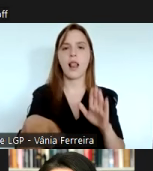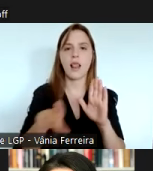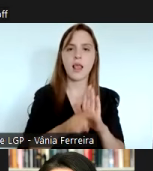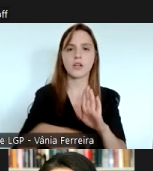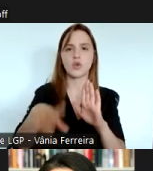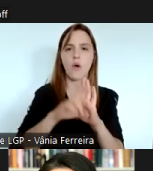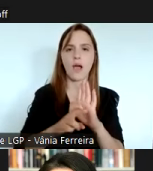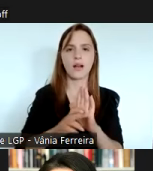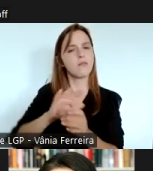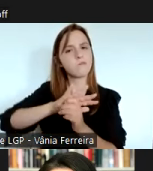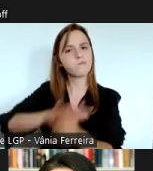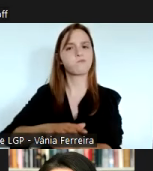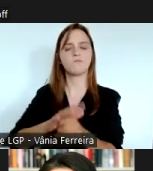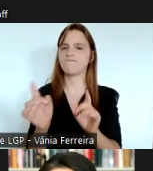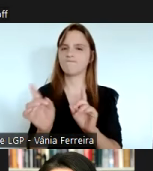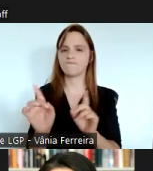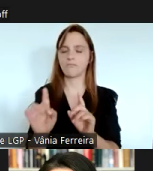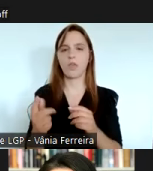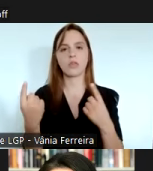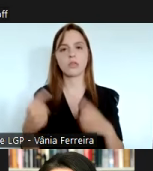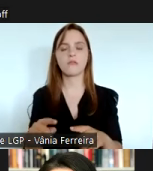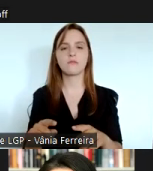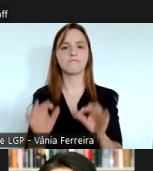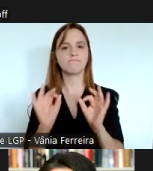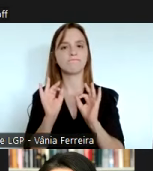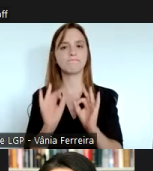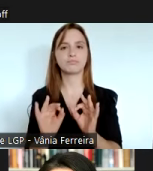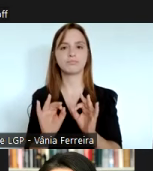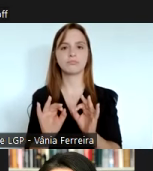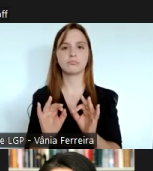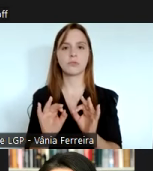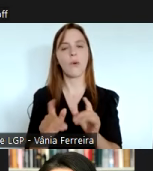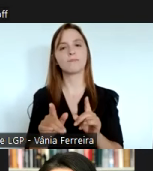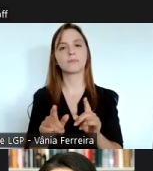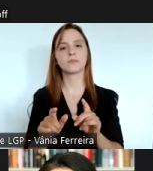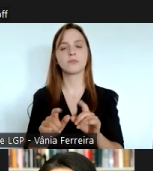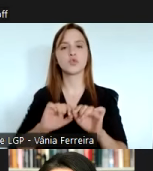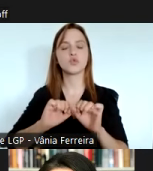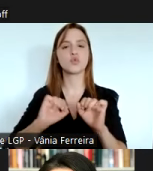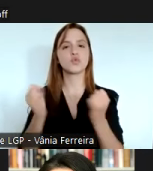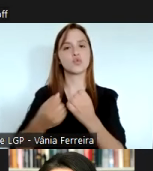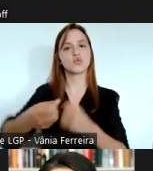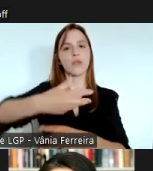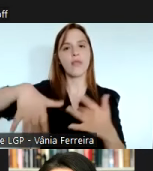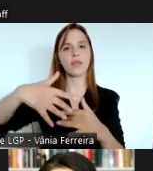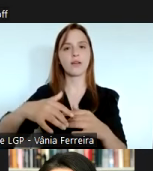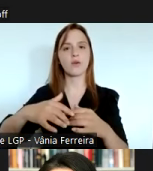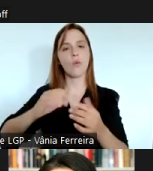repressive, but they should rather establish a sort of a social contract between its leaders and its people.